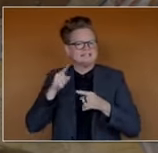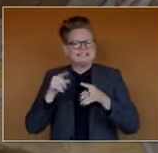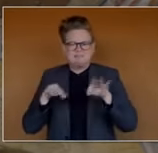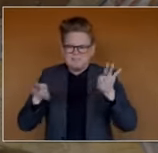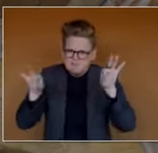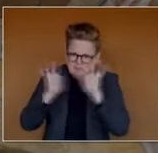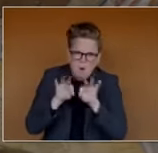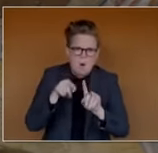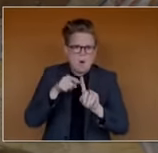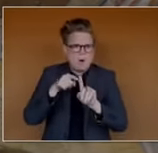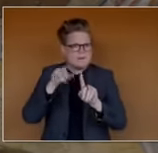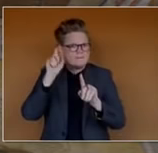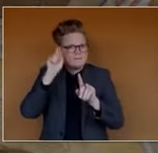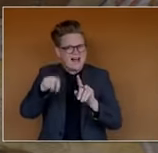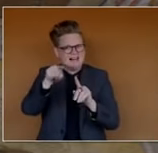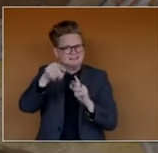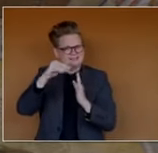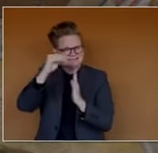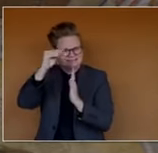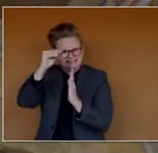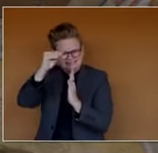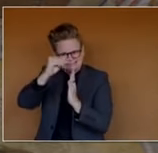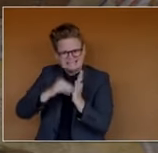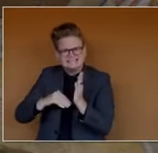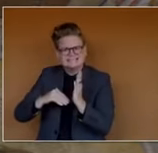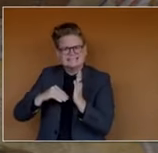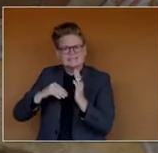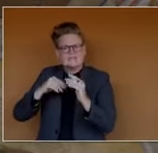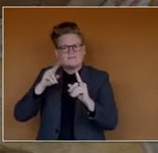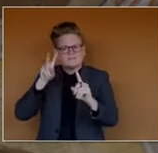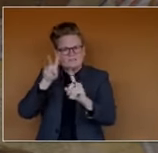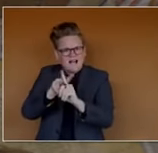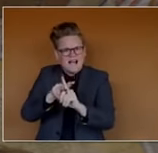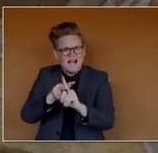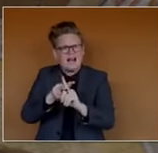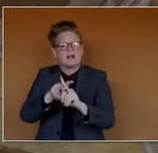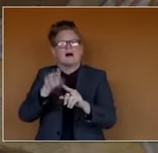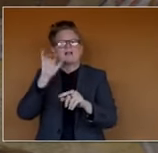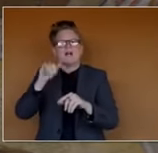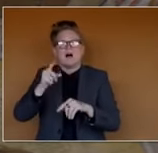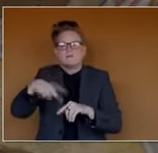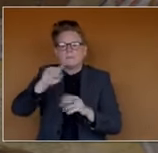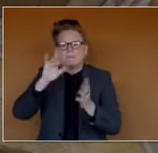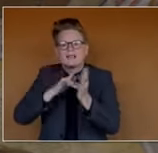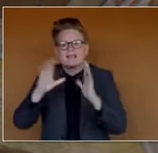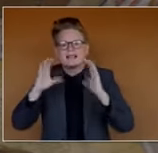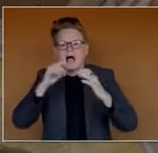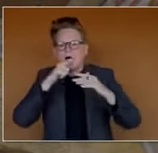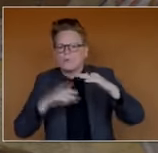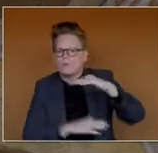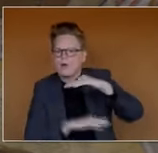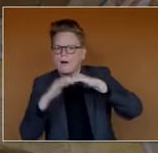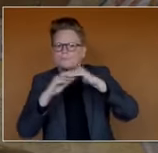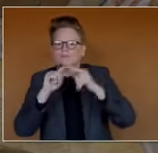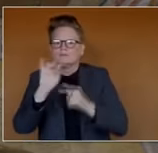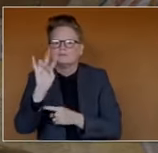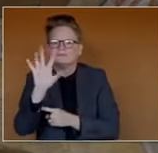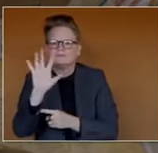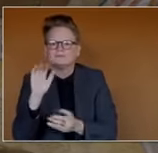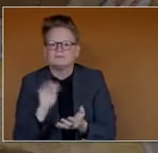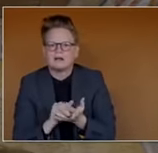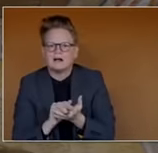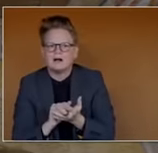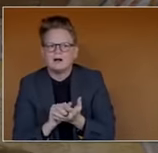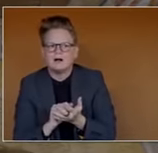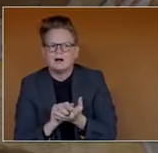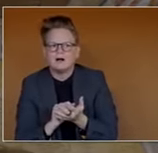middle class, people earning up to $75,000. And that's why we're announcing and enhancing the available funds